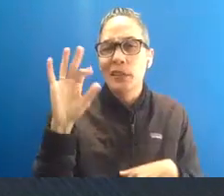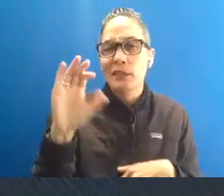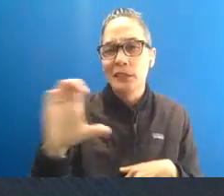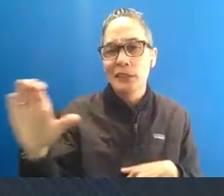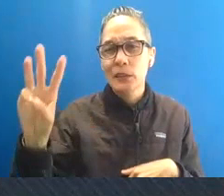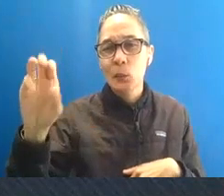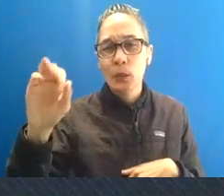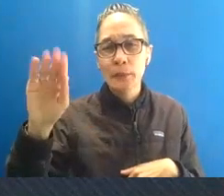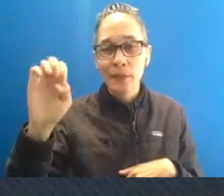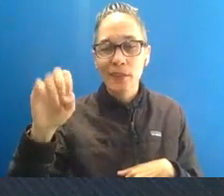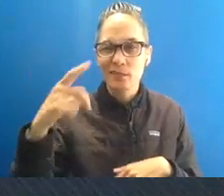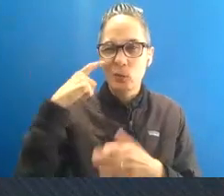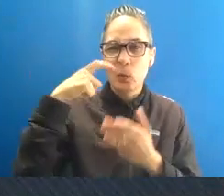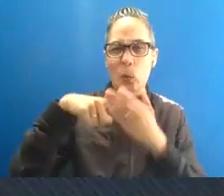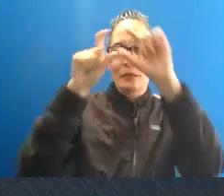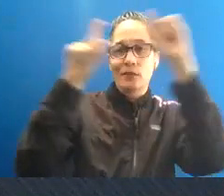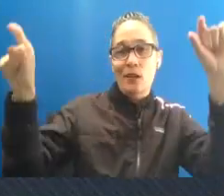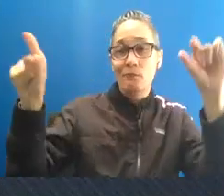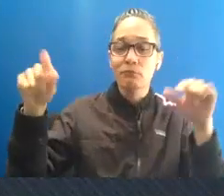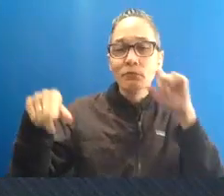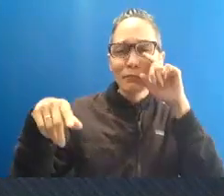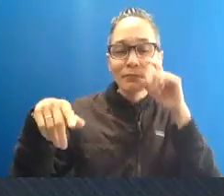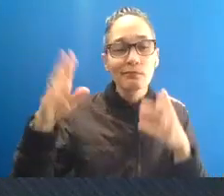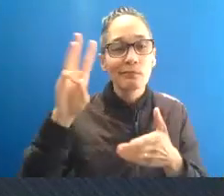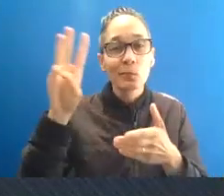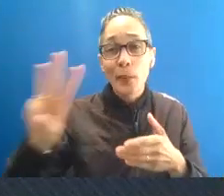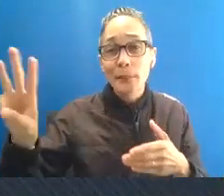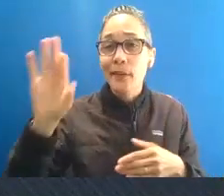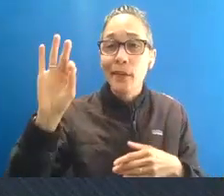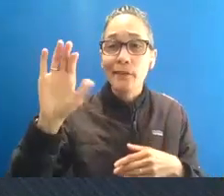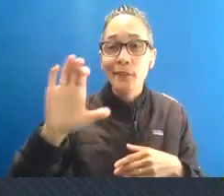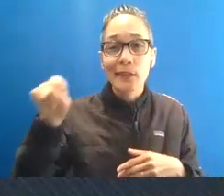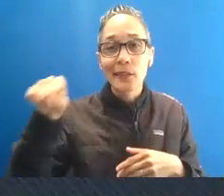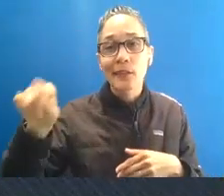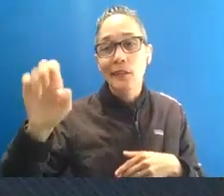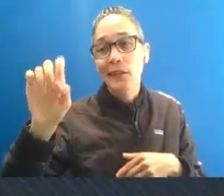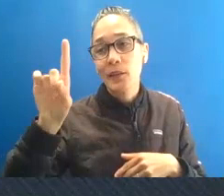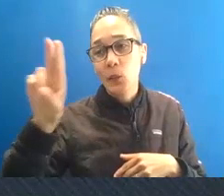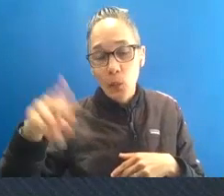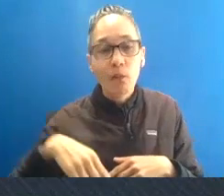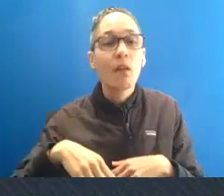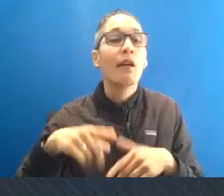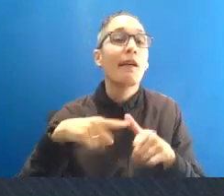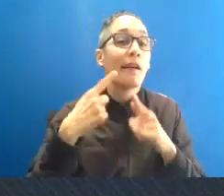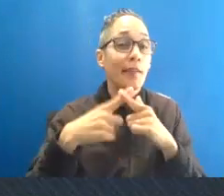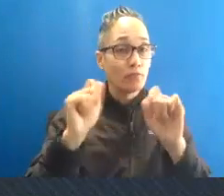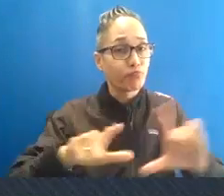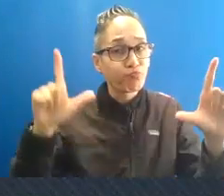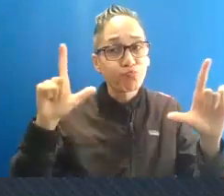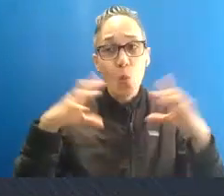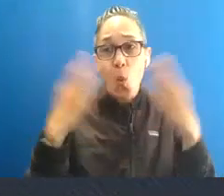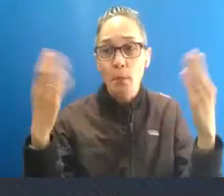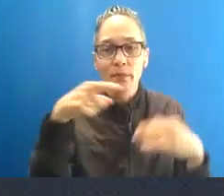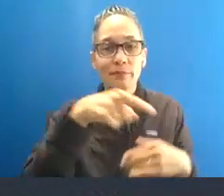City College website. You'll see there at the top the URL is fresnocitycollege.edu. Once on the Fresno City